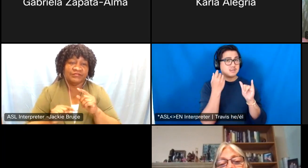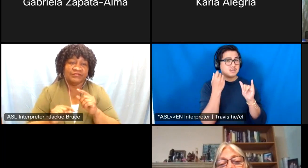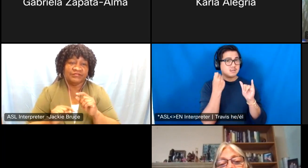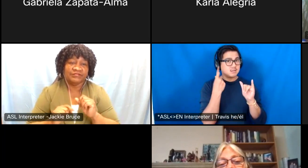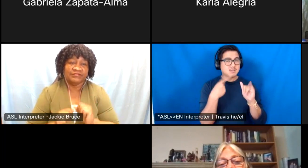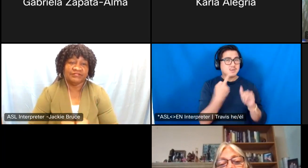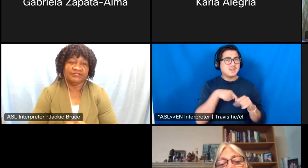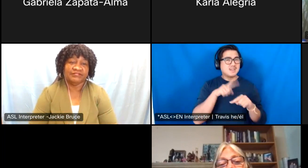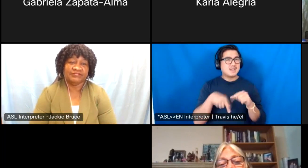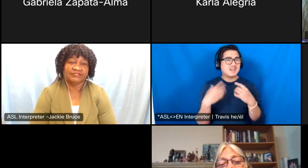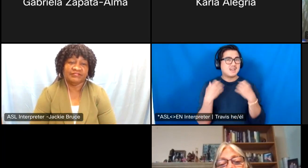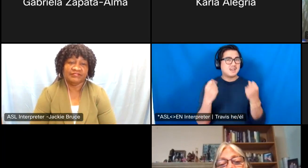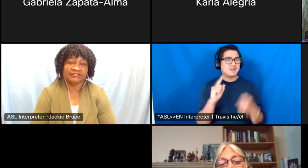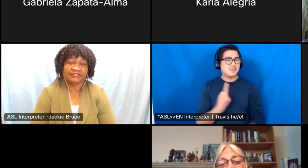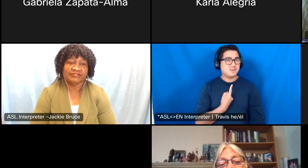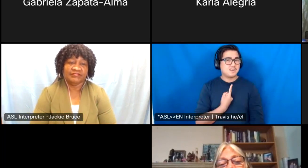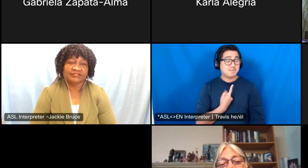in a silo.